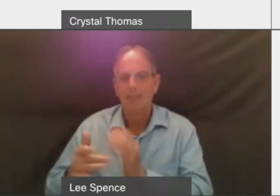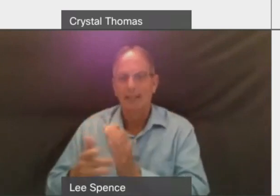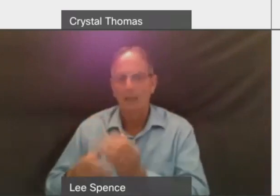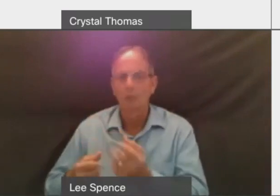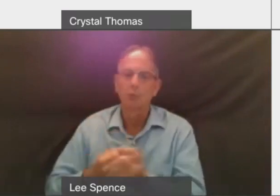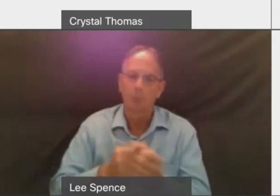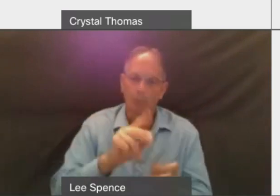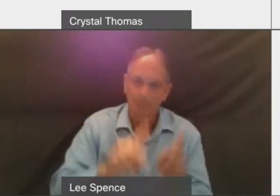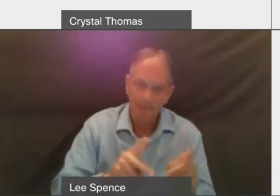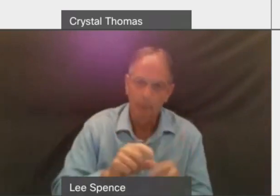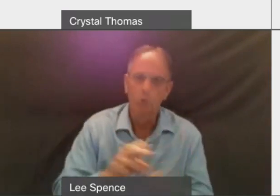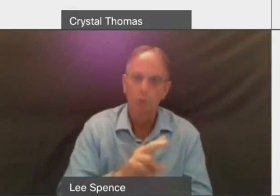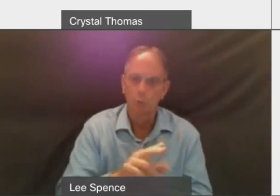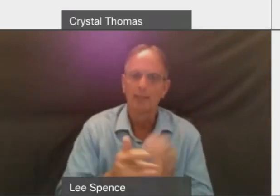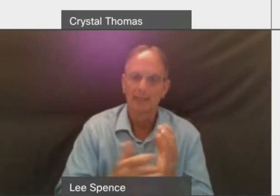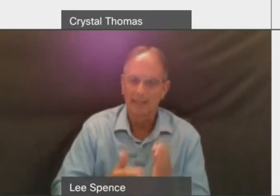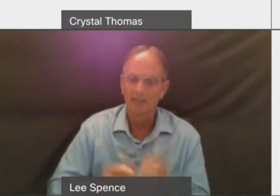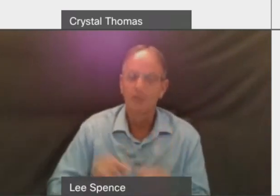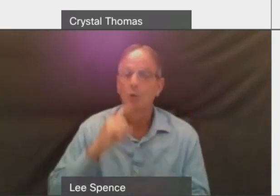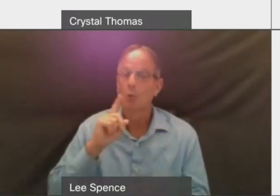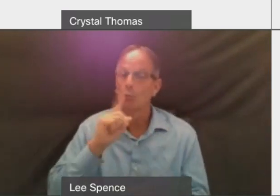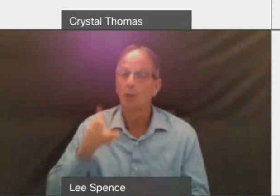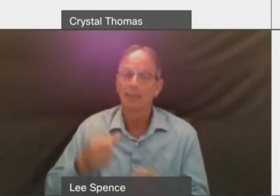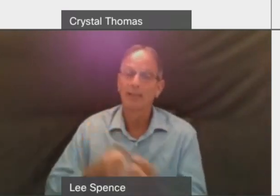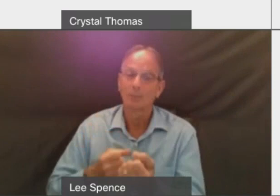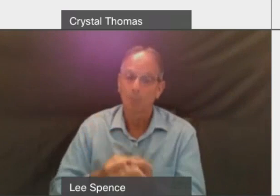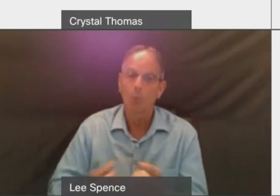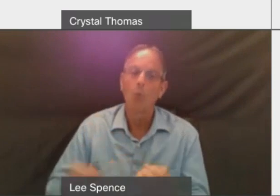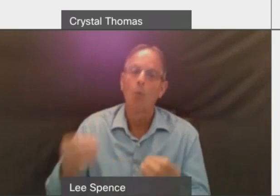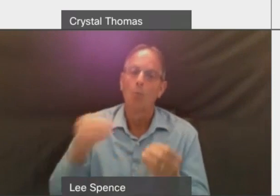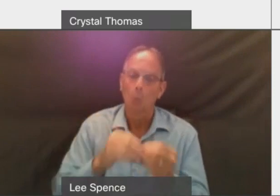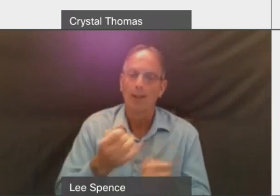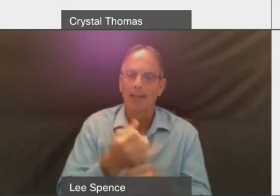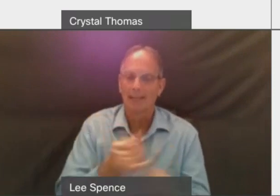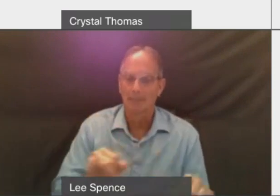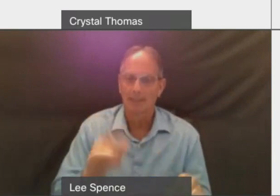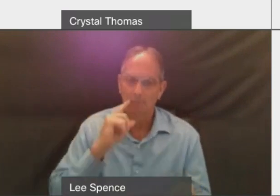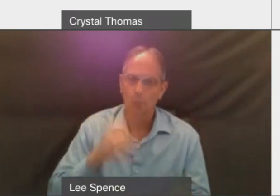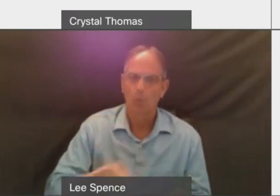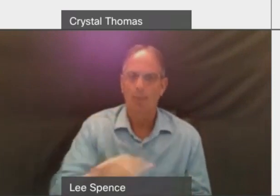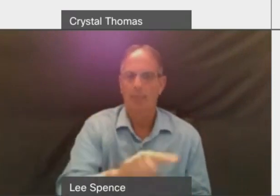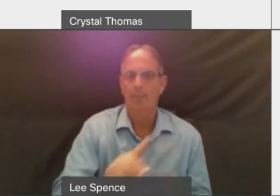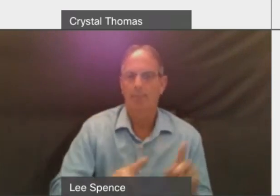that it actually does promote more independence amongst the folks we support.